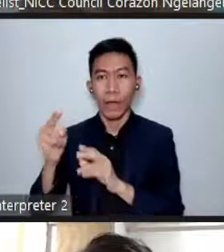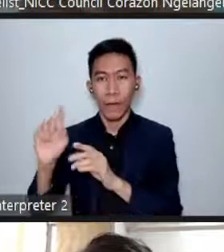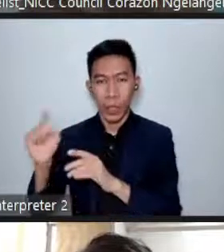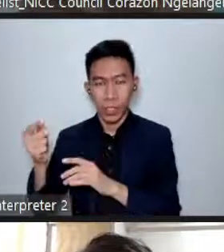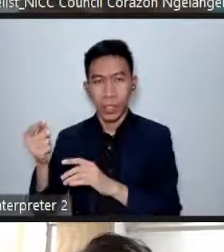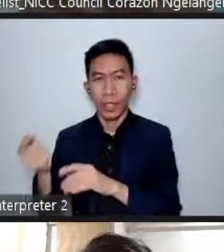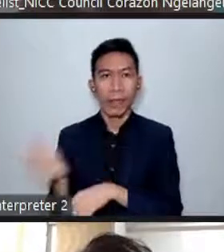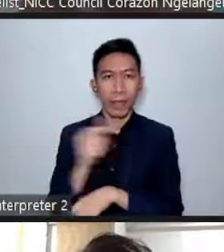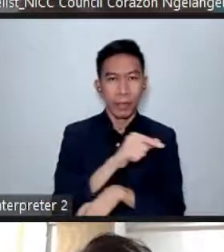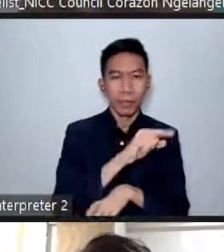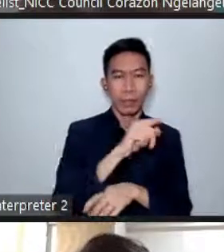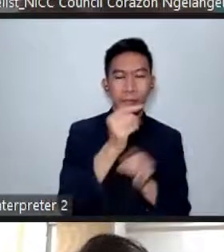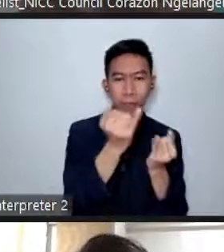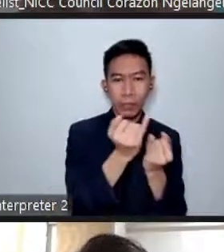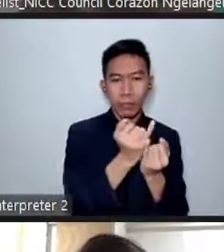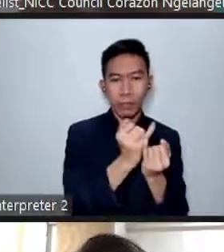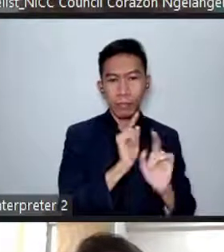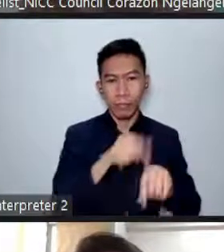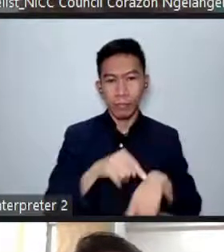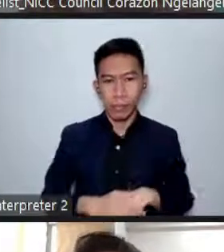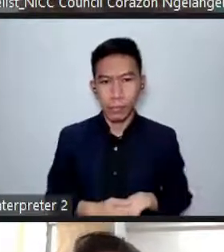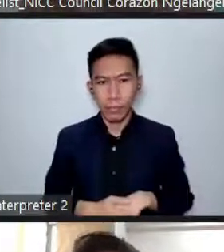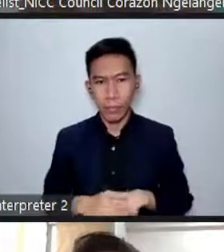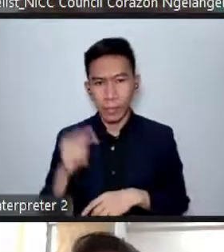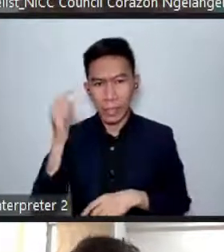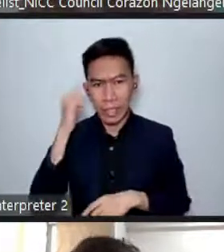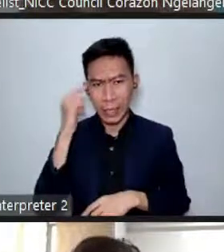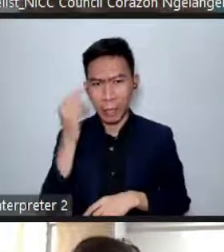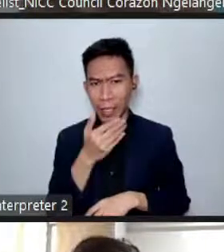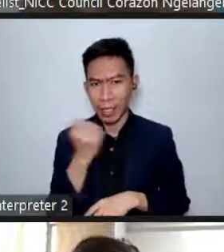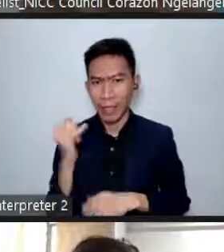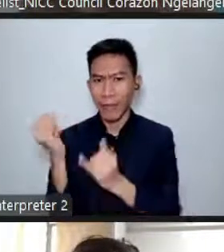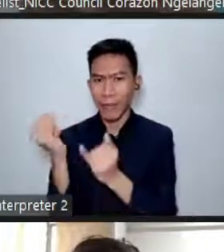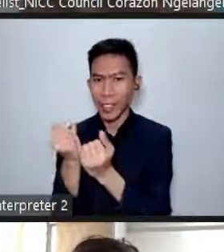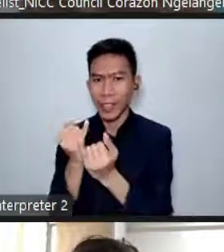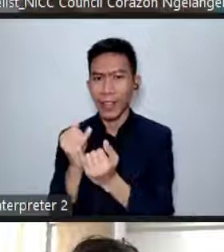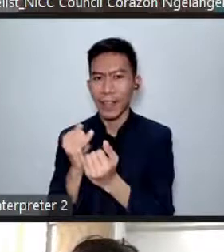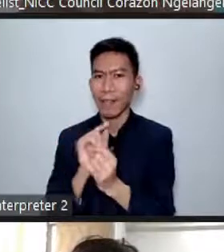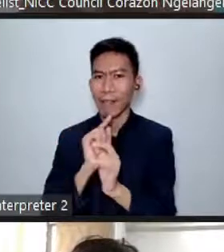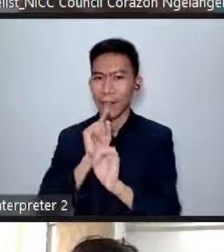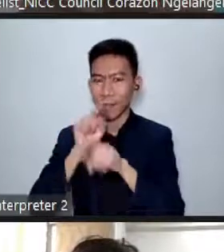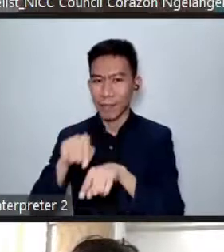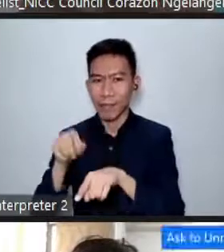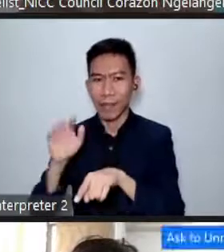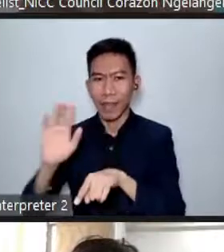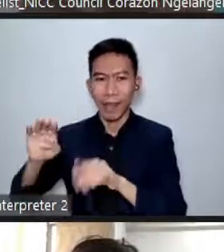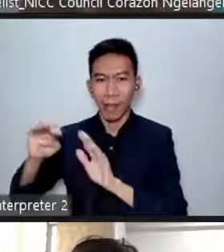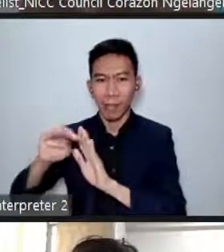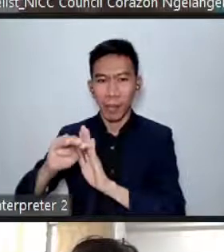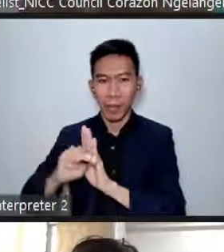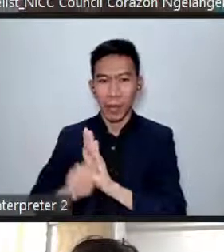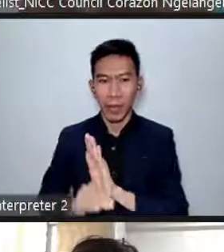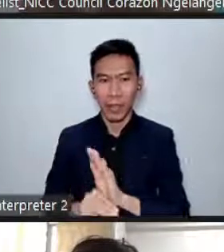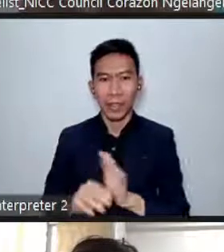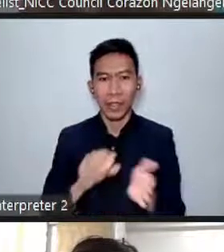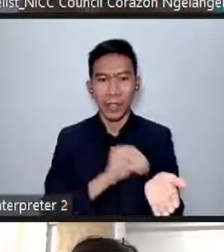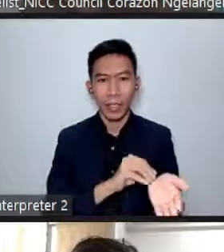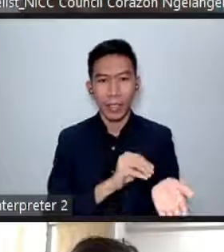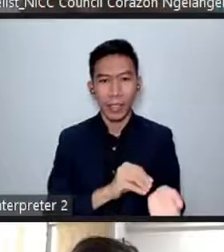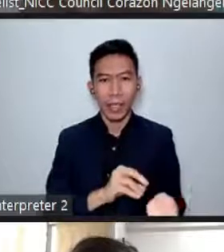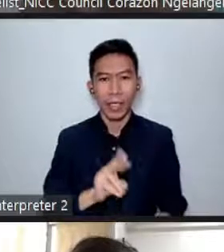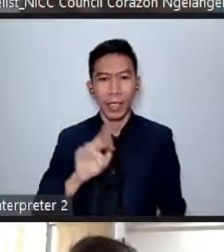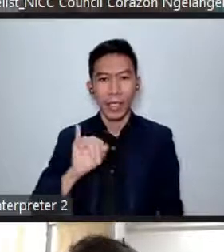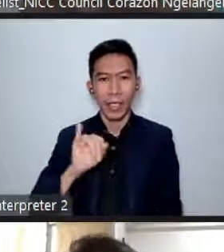PhilHealth? I think it would be better for PhilHealth to answer that because it's their guideline. Doc Reyes.